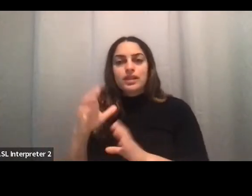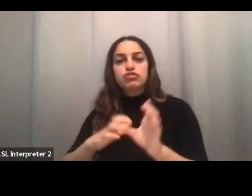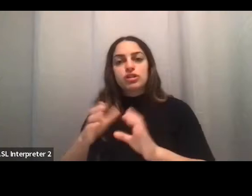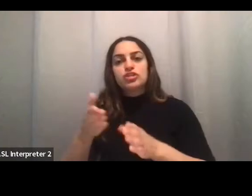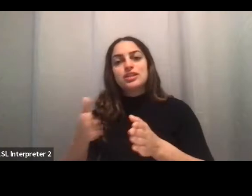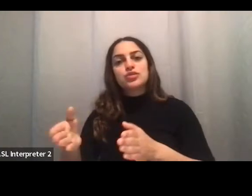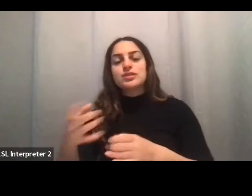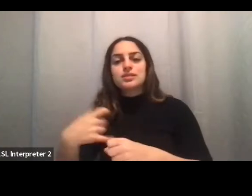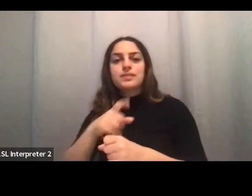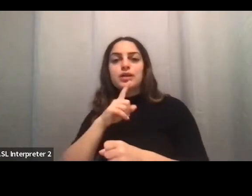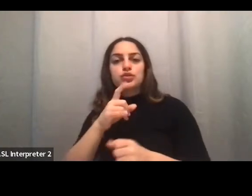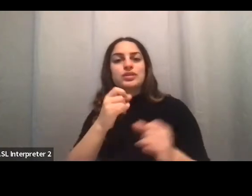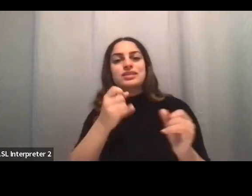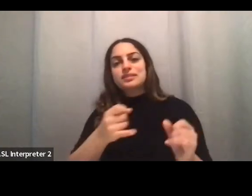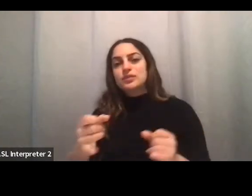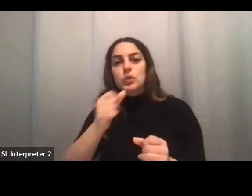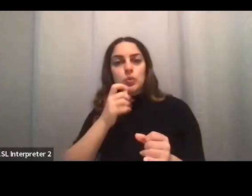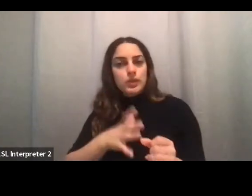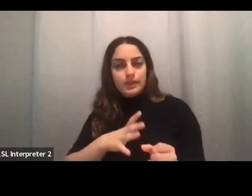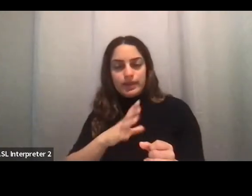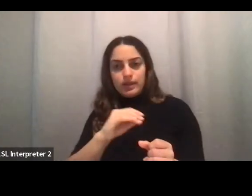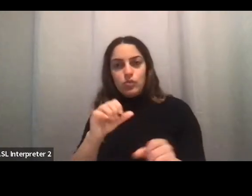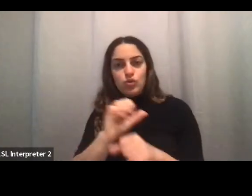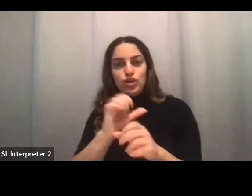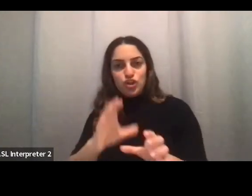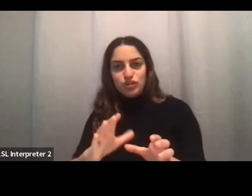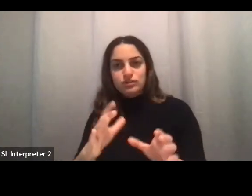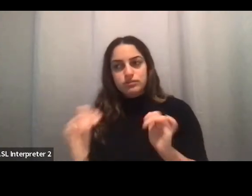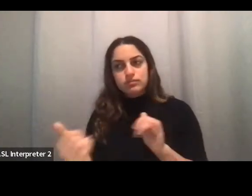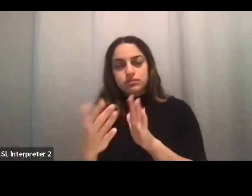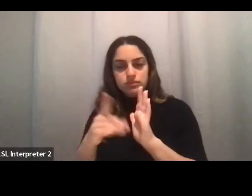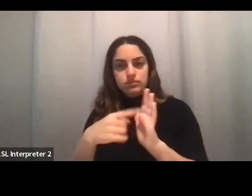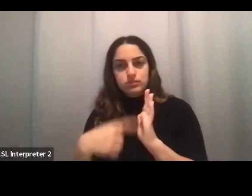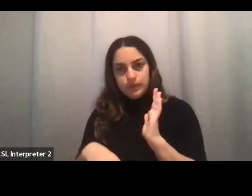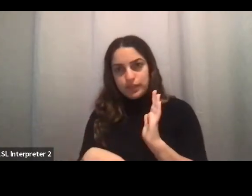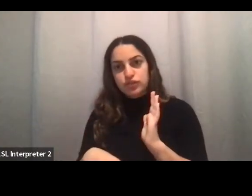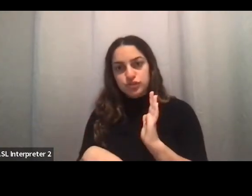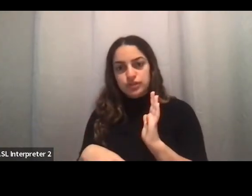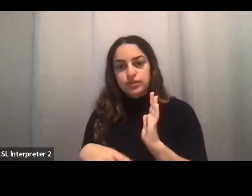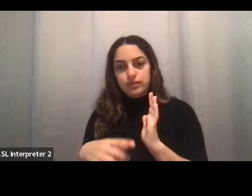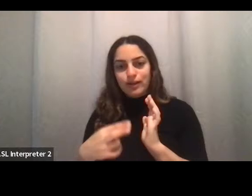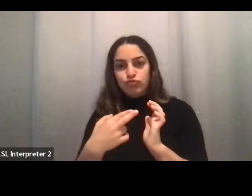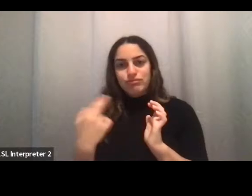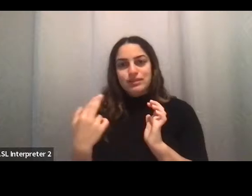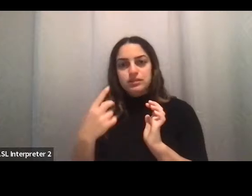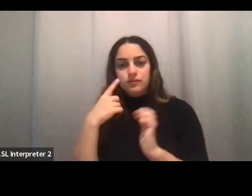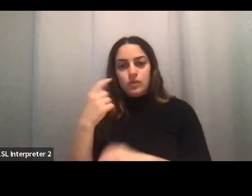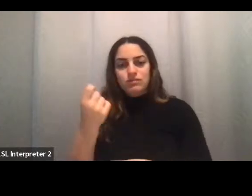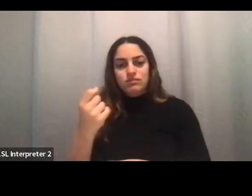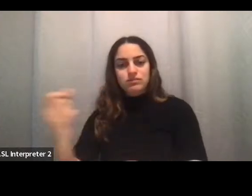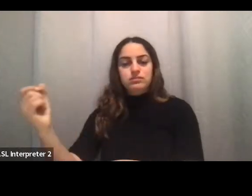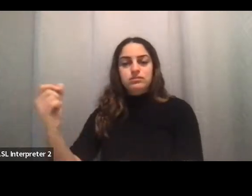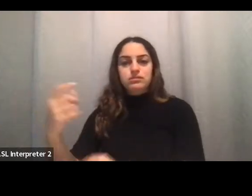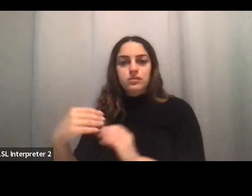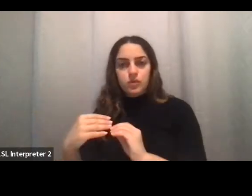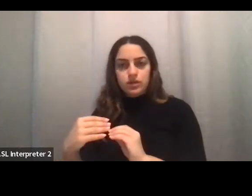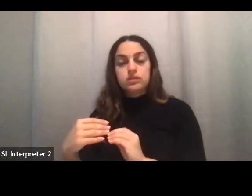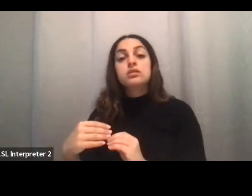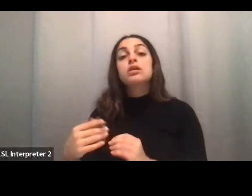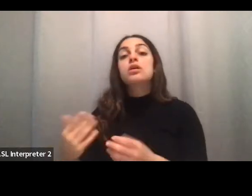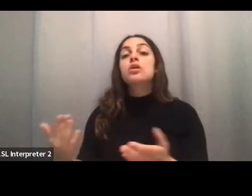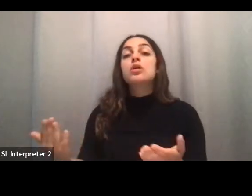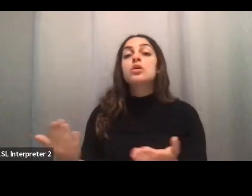individual women and workers facing discrimination at risk of retaliation what is needed are